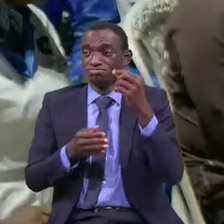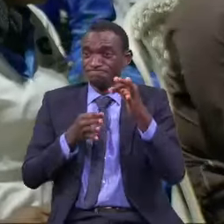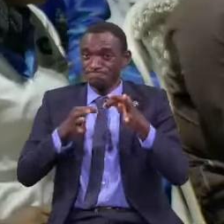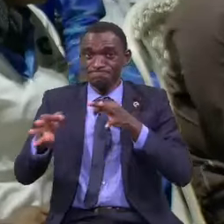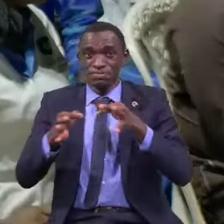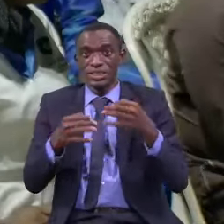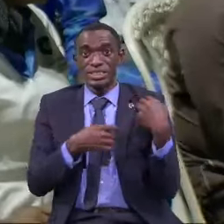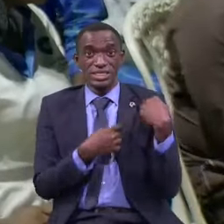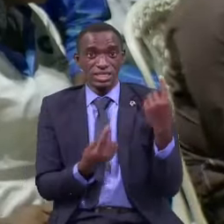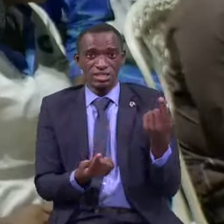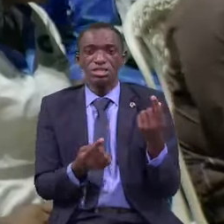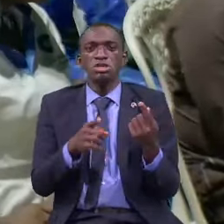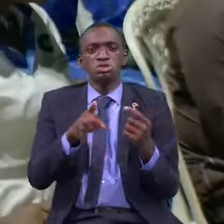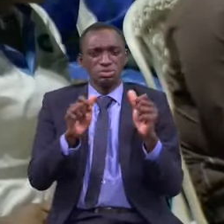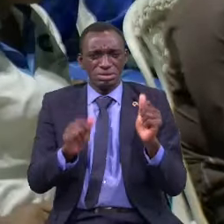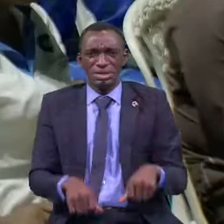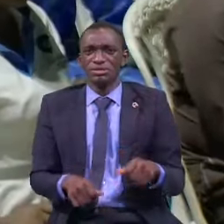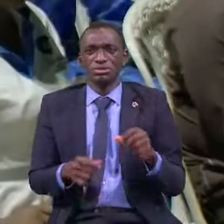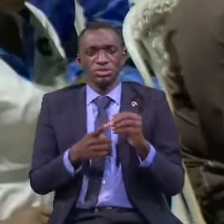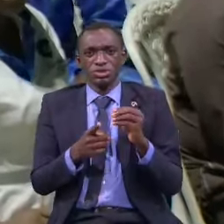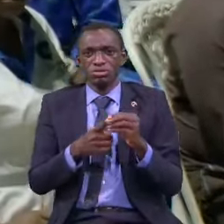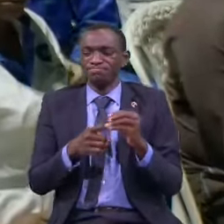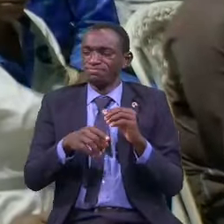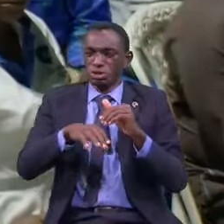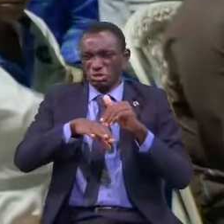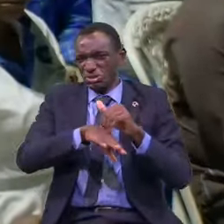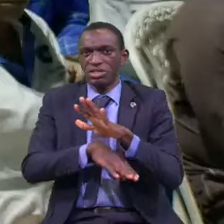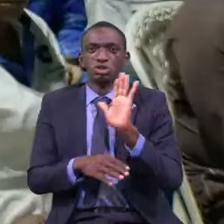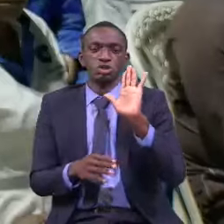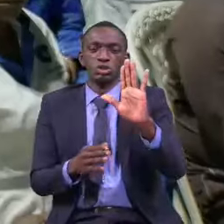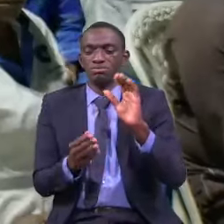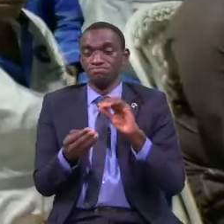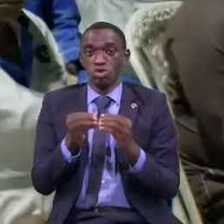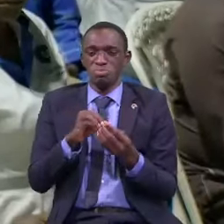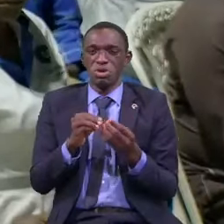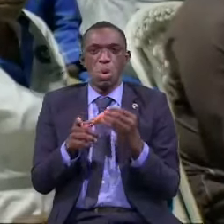Give your name correctly. Your contact correctly.